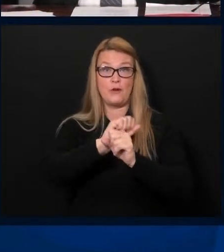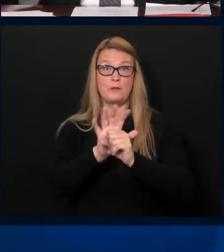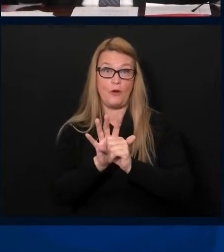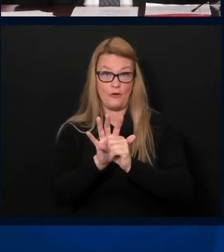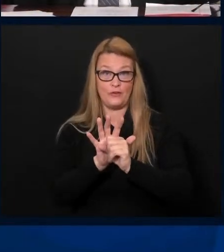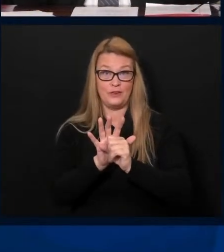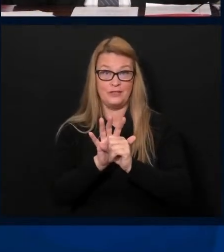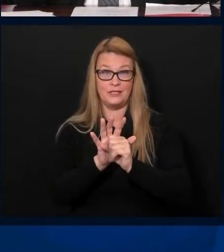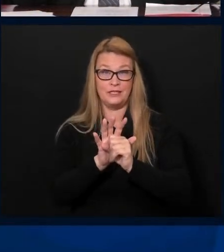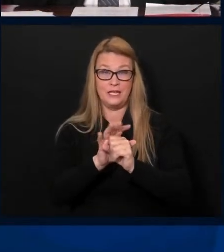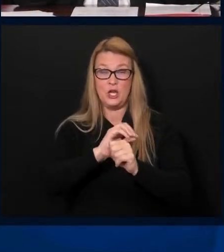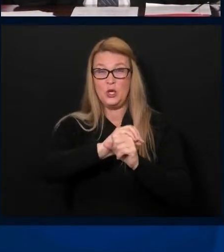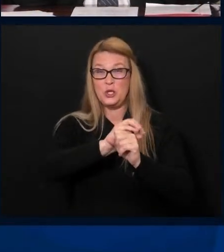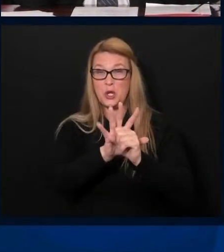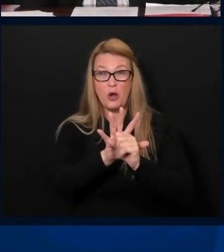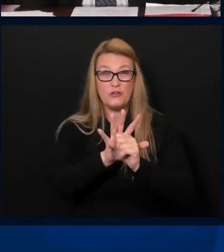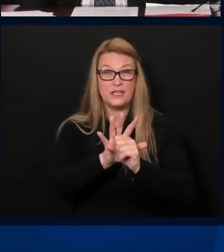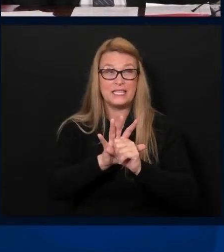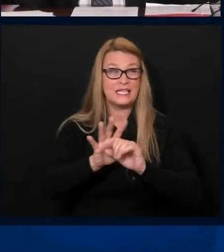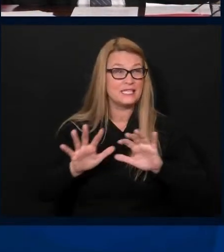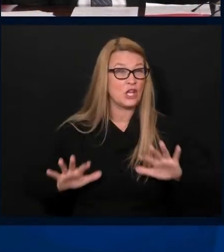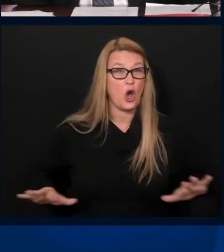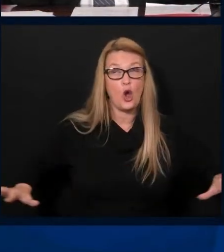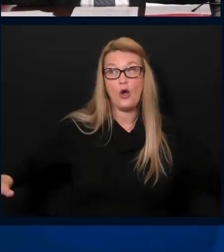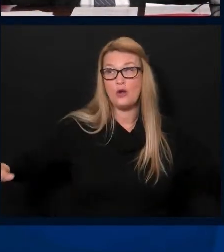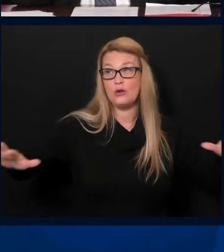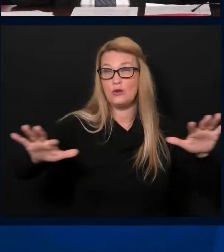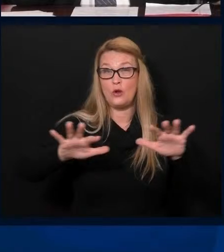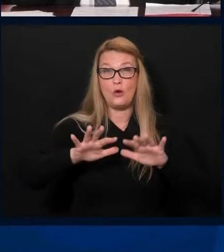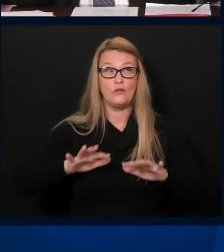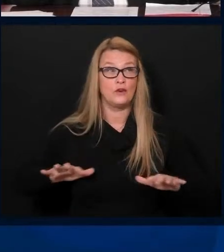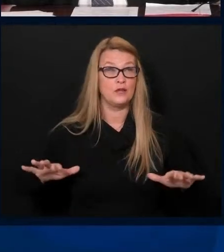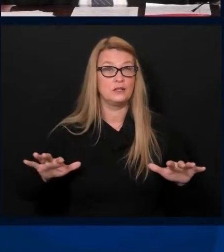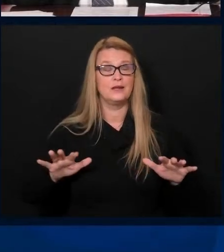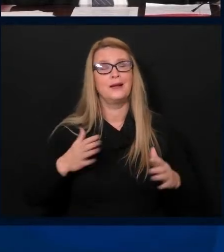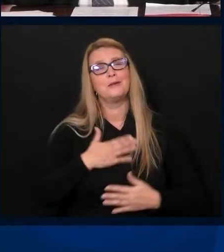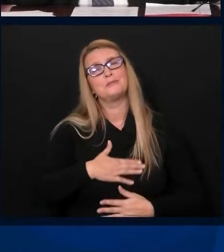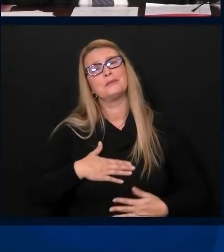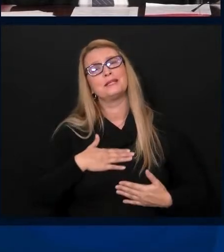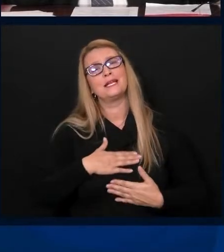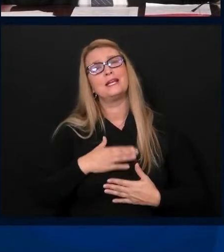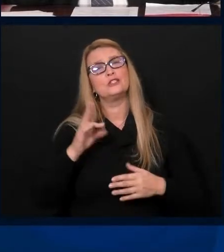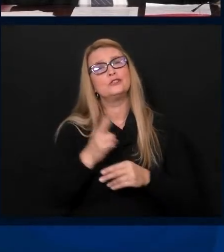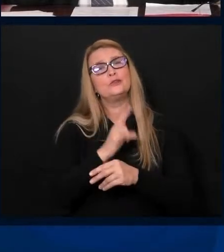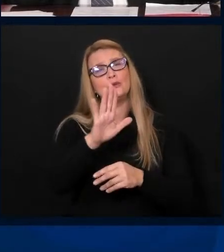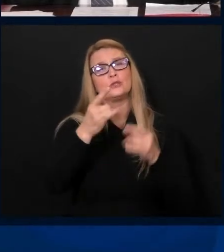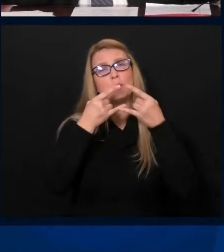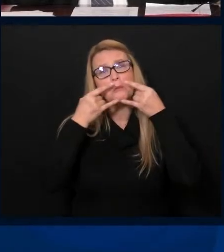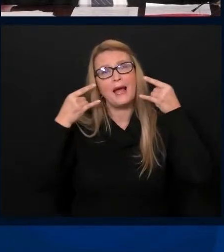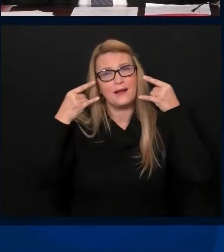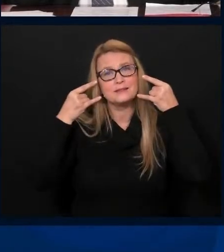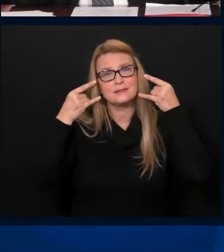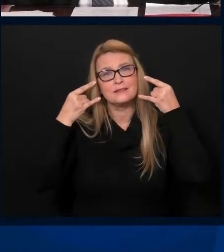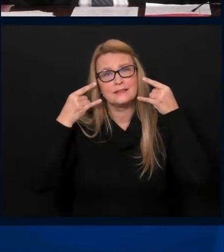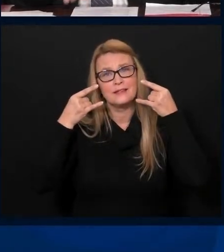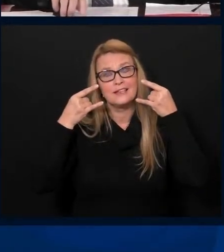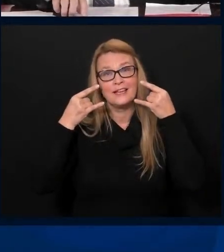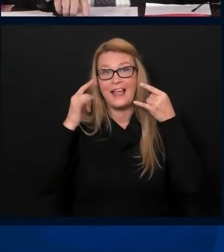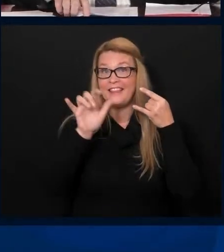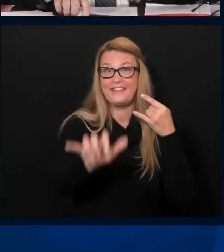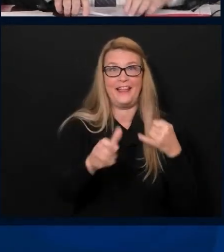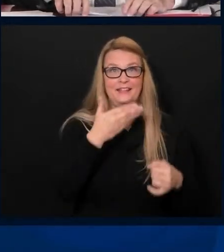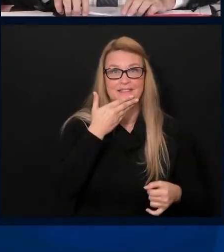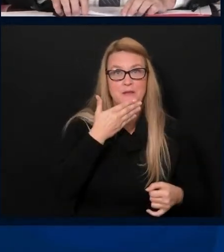it's everywhere. It's everybody just says the same thing. Wear your mask. Wear your mask. That's the